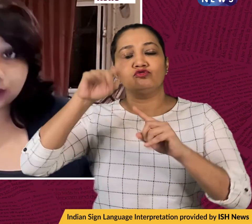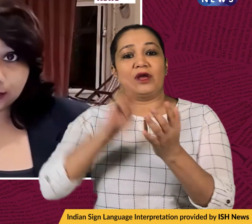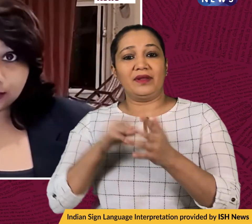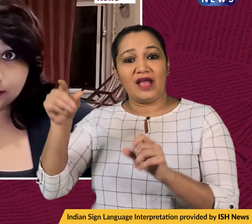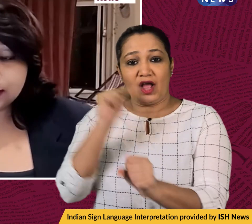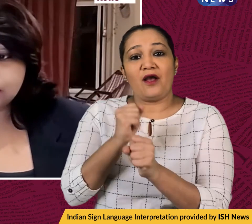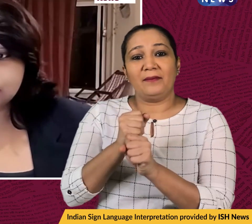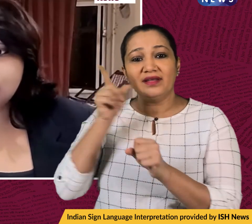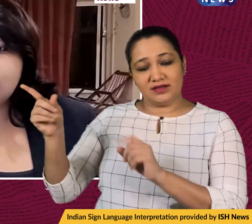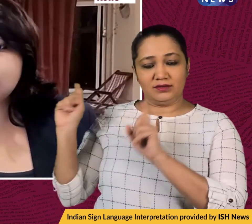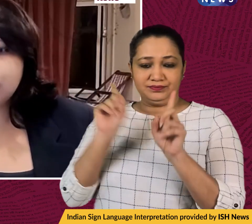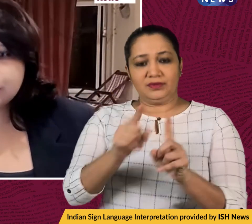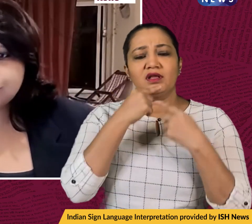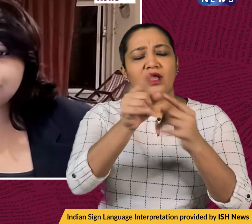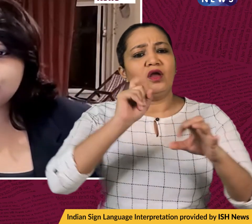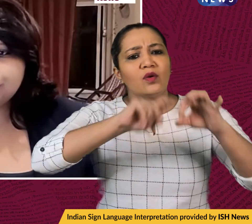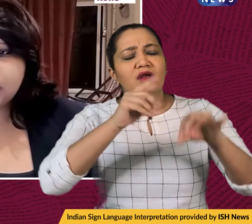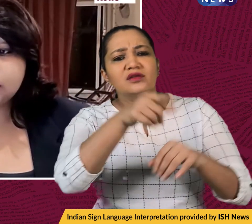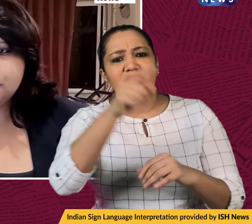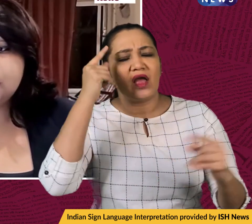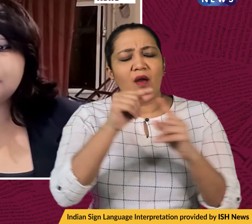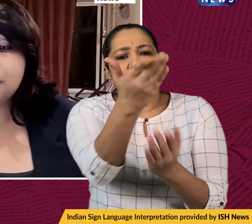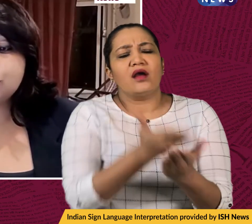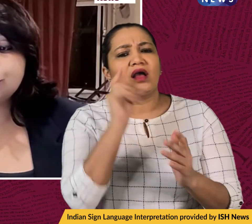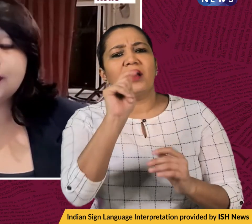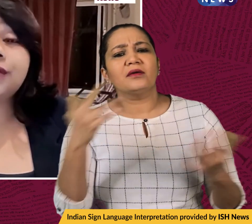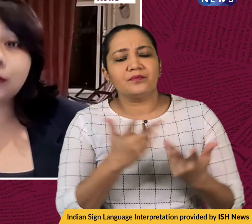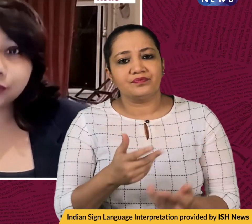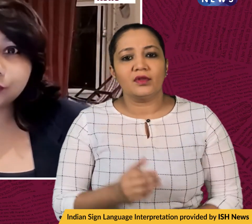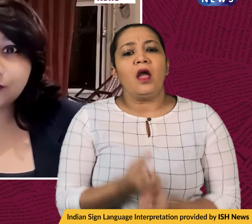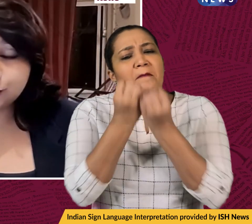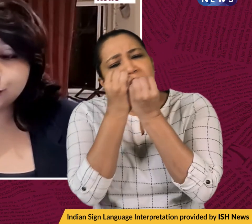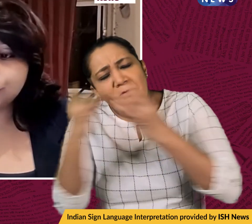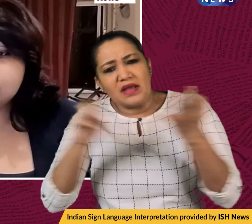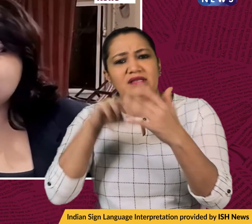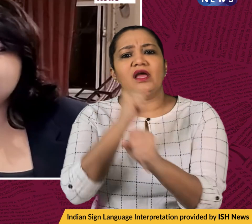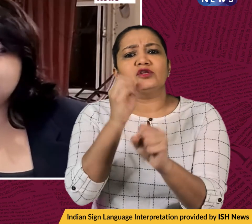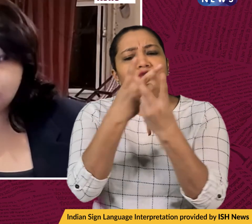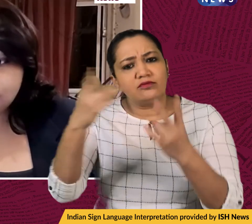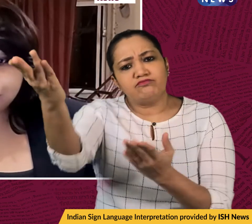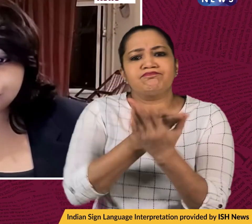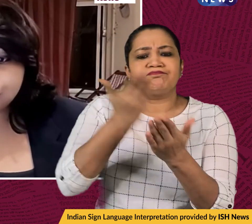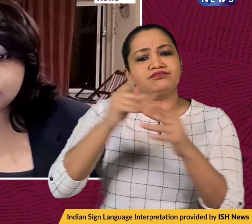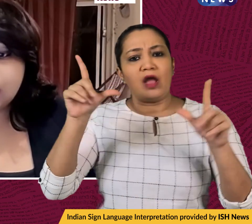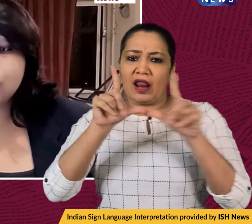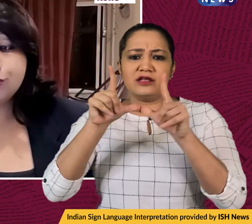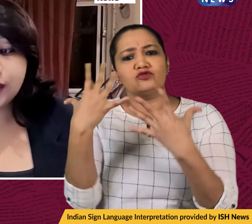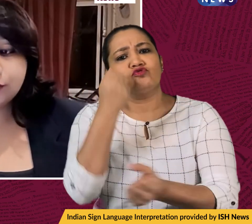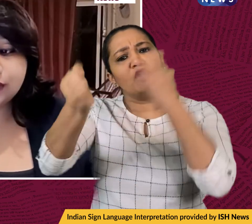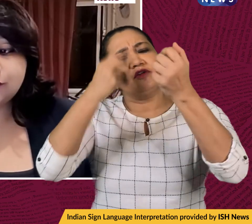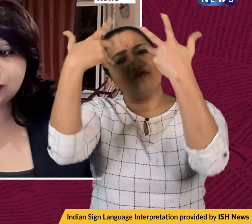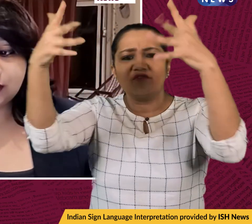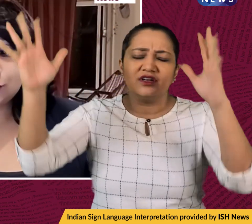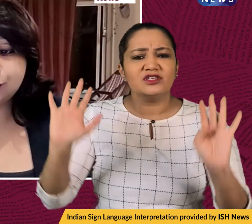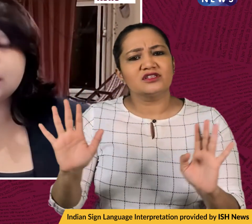was representing the centre and questioned the motive behind the plea and mentioned that thousands of NGOs that applied for renewal had